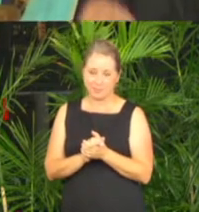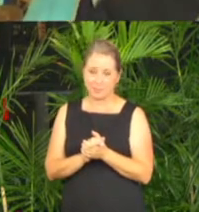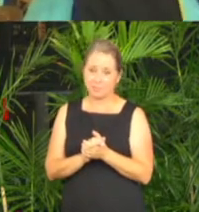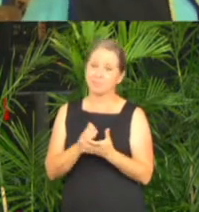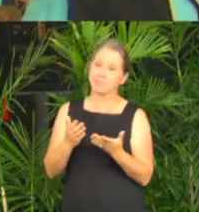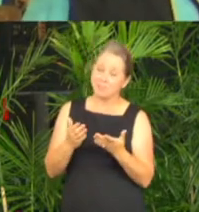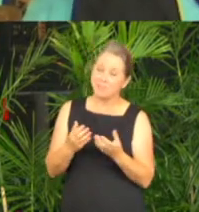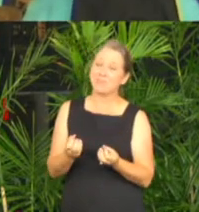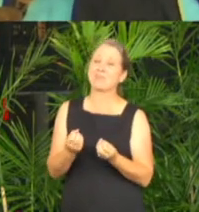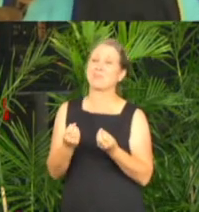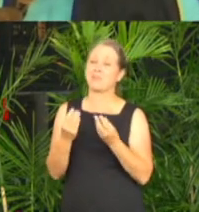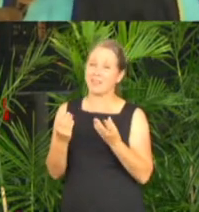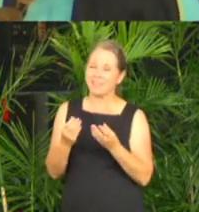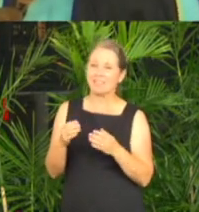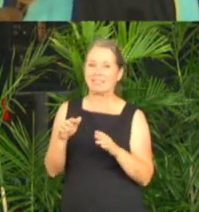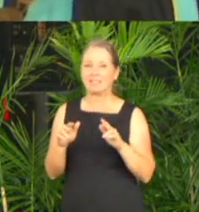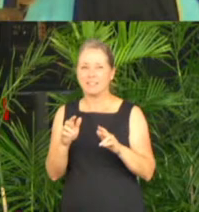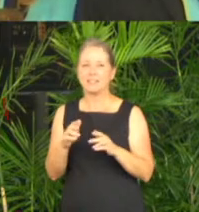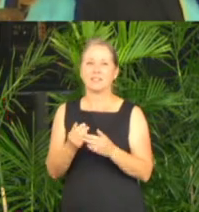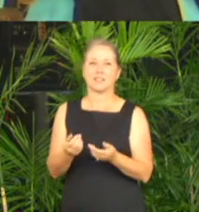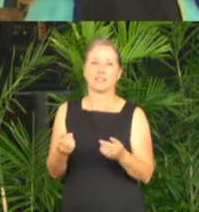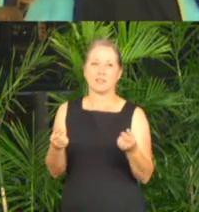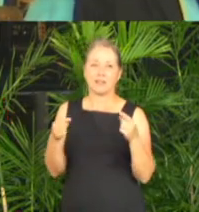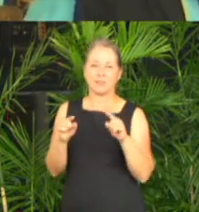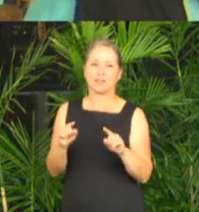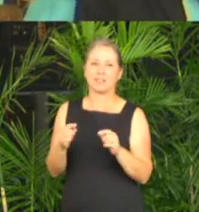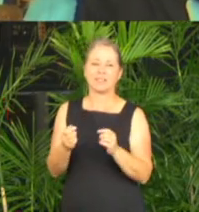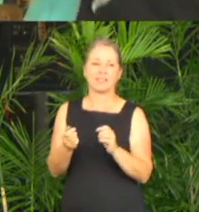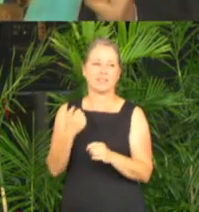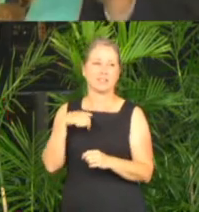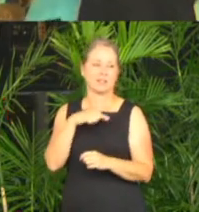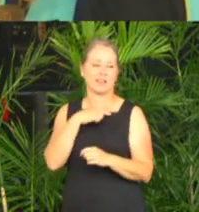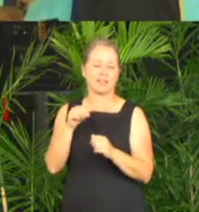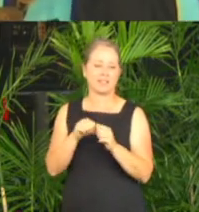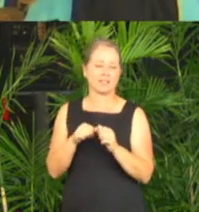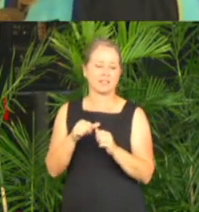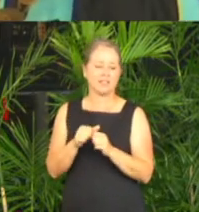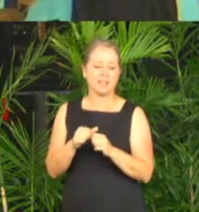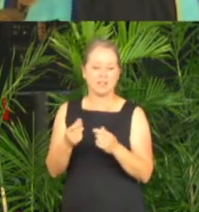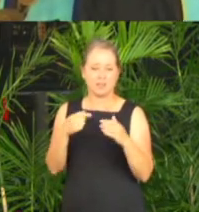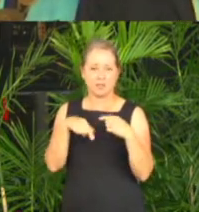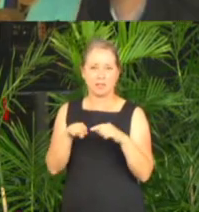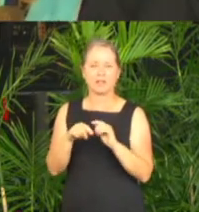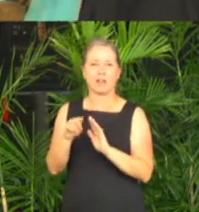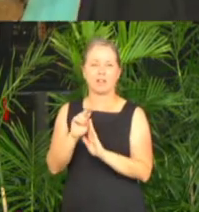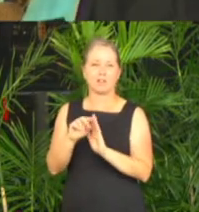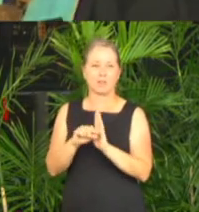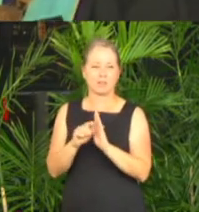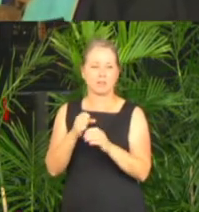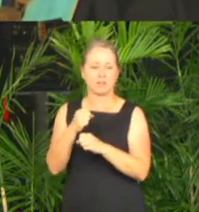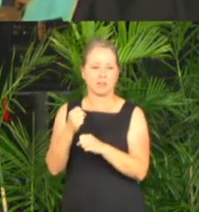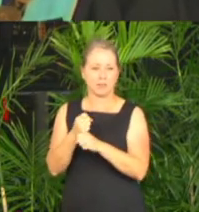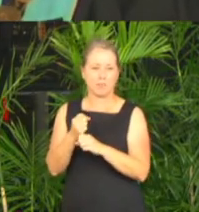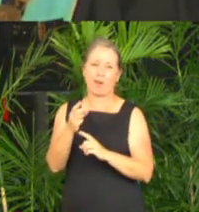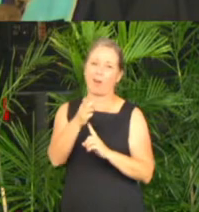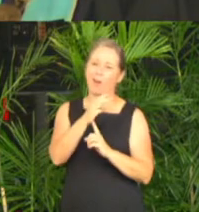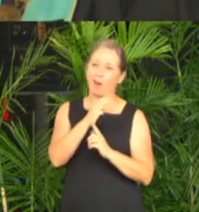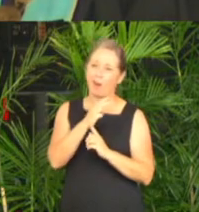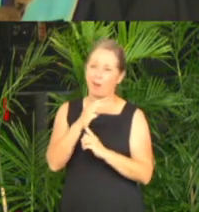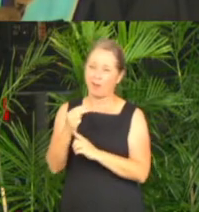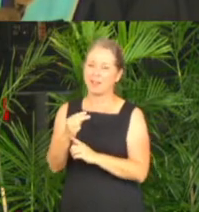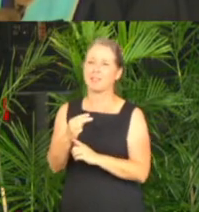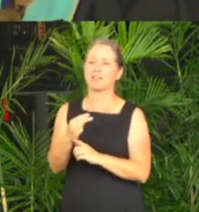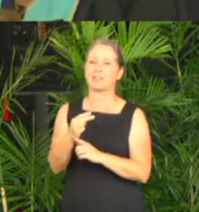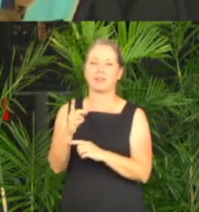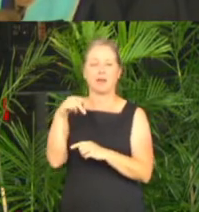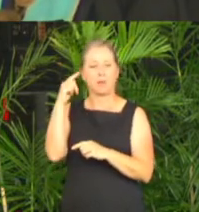Despite the numerous uncertainties that were propelled at each of us during our undergraduate years, from hurricanes,